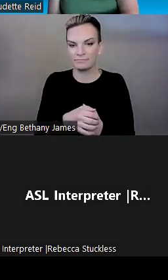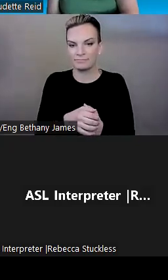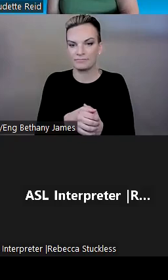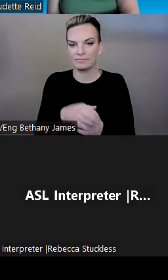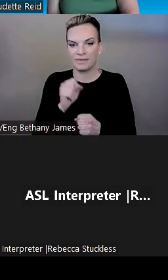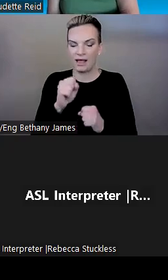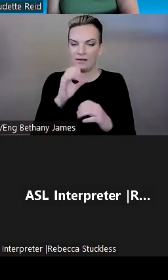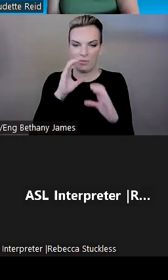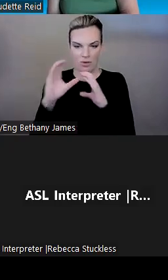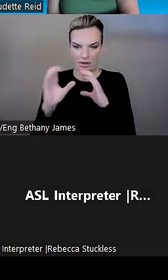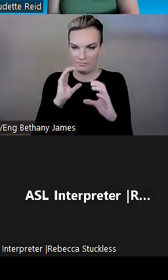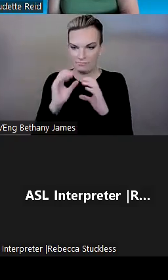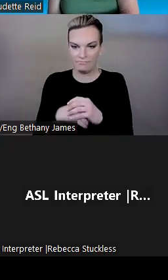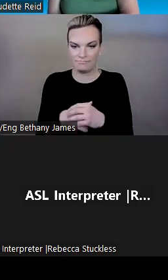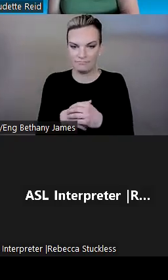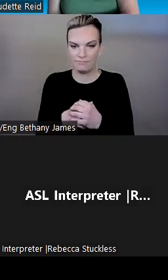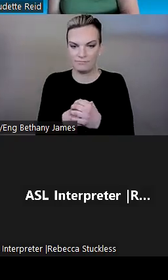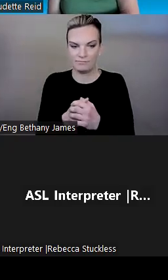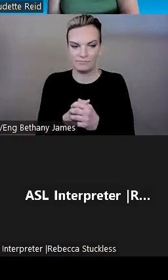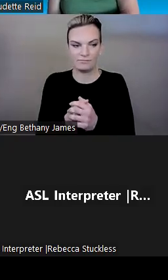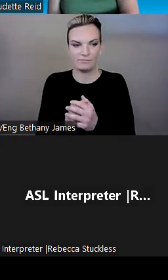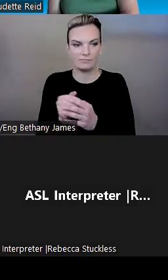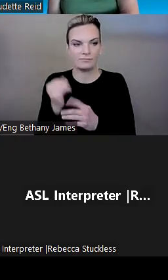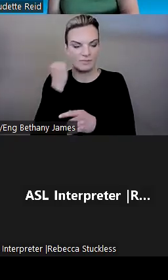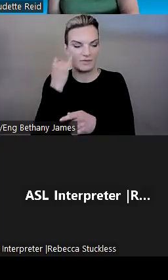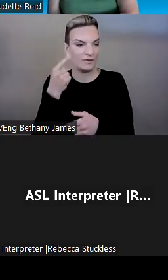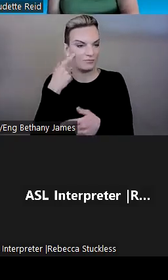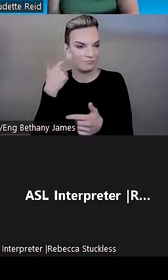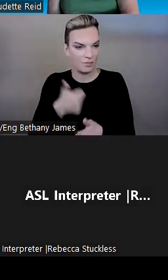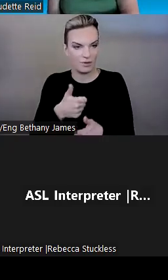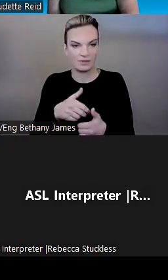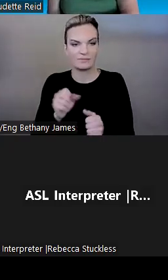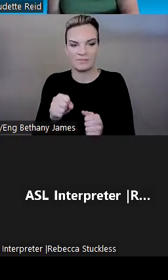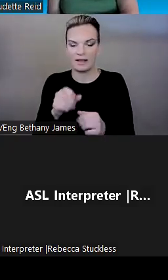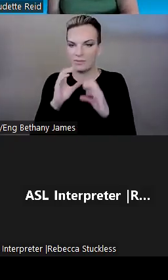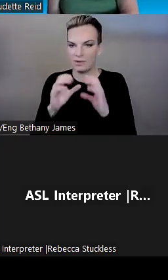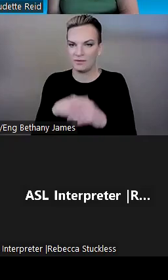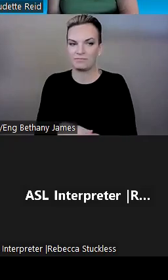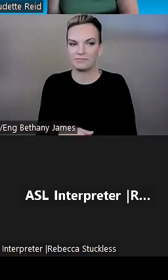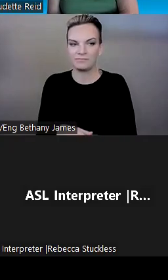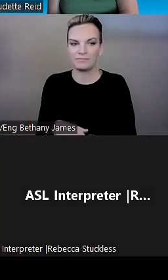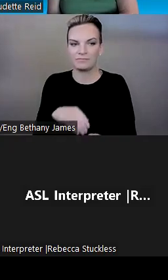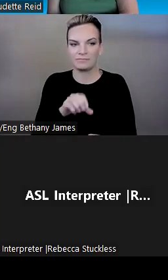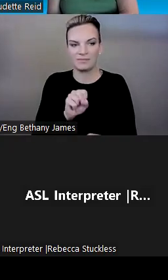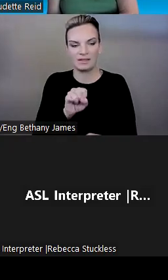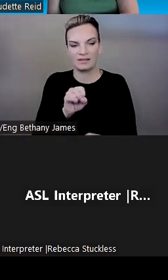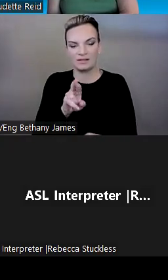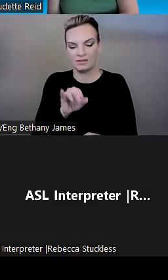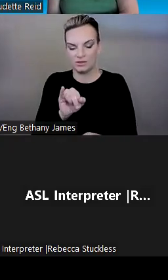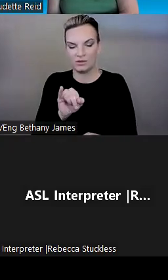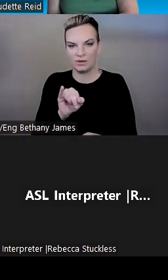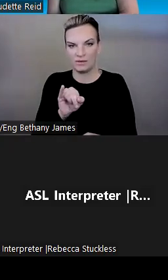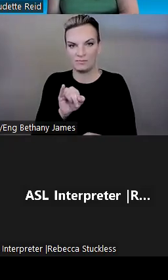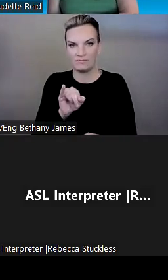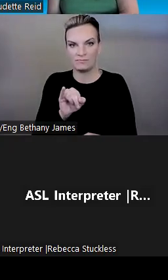communication with people who have a hearing loss. And Siri is accessible in Type to